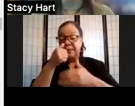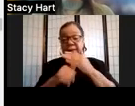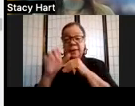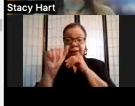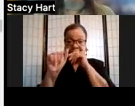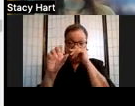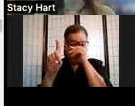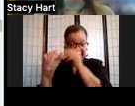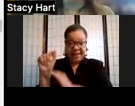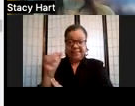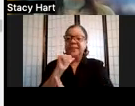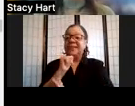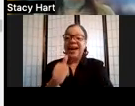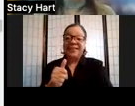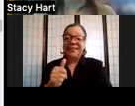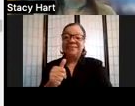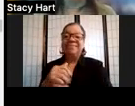Next slide.